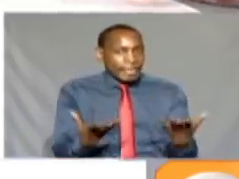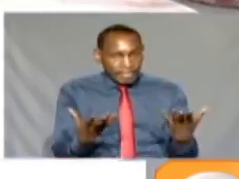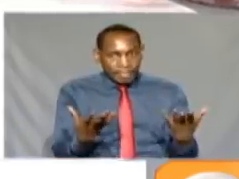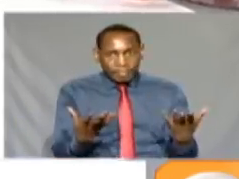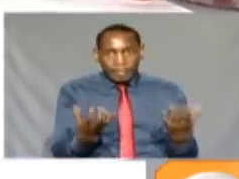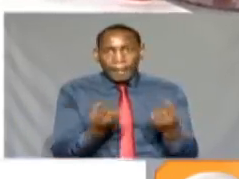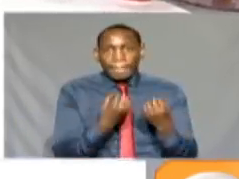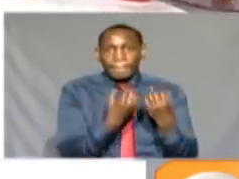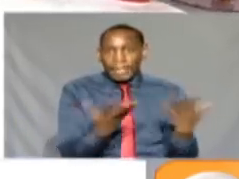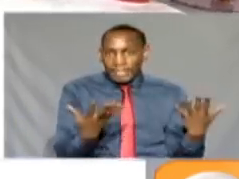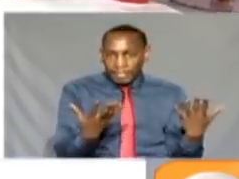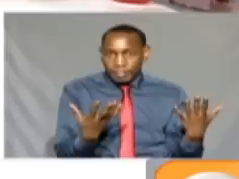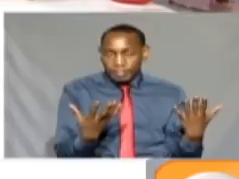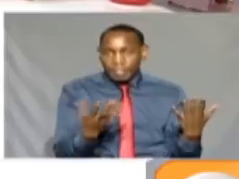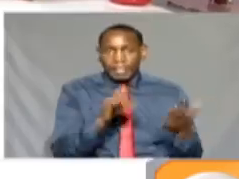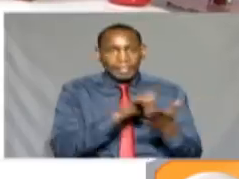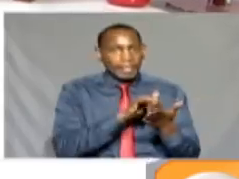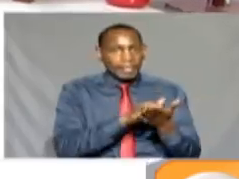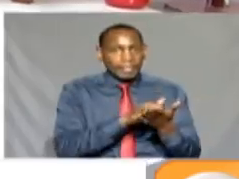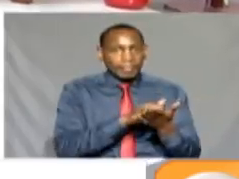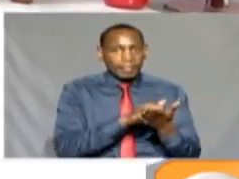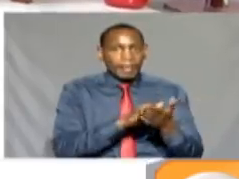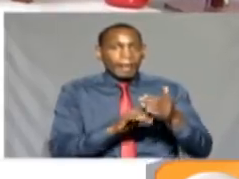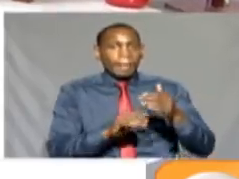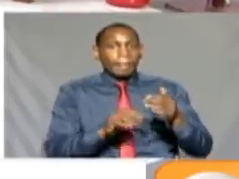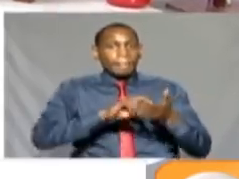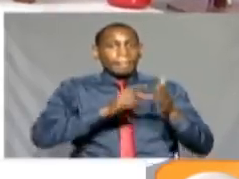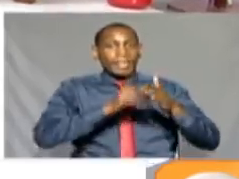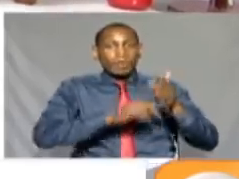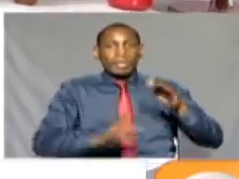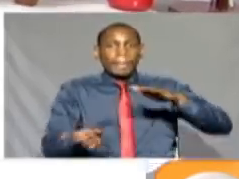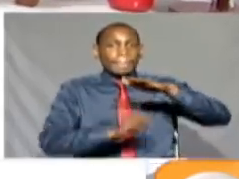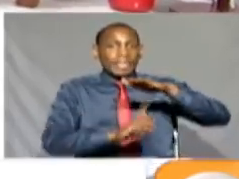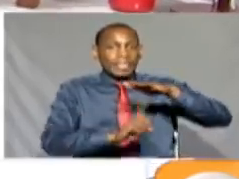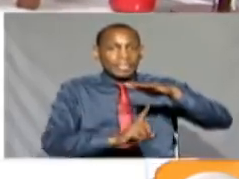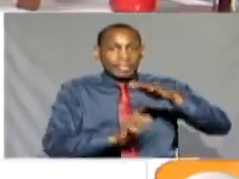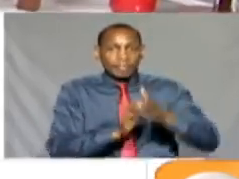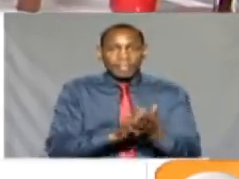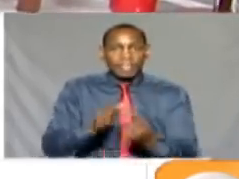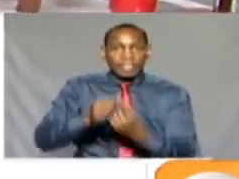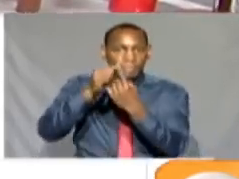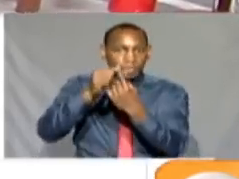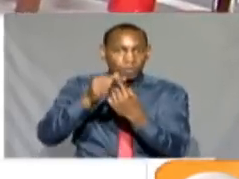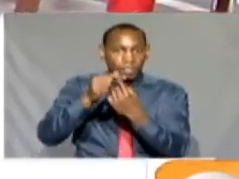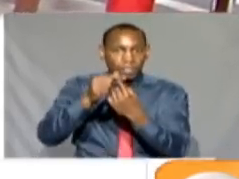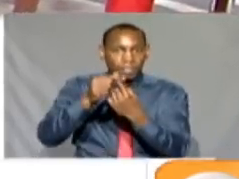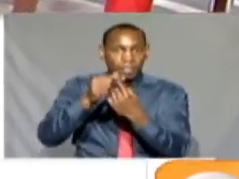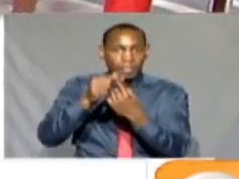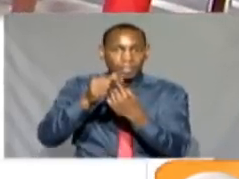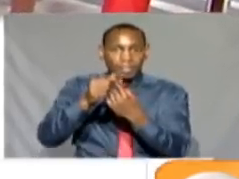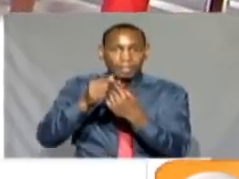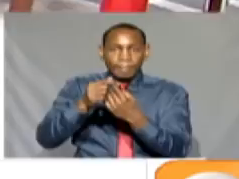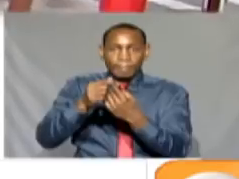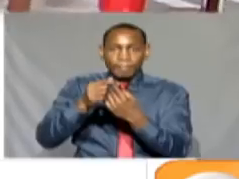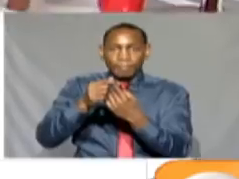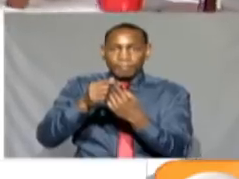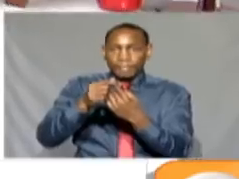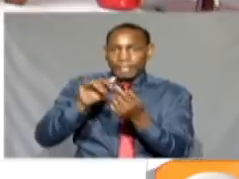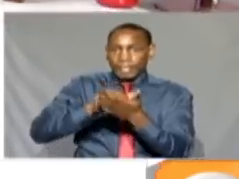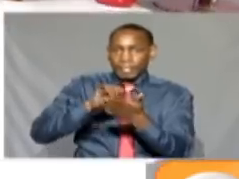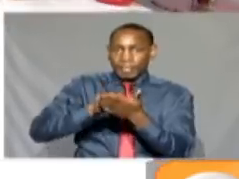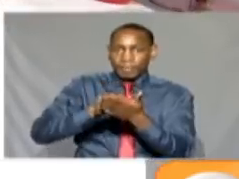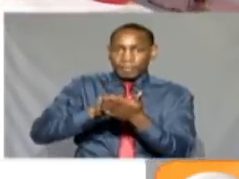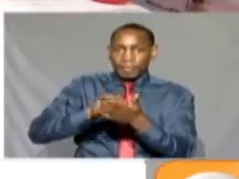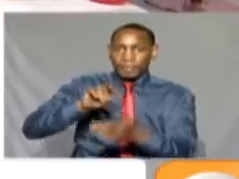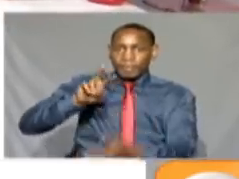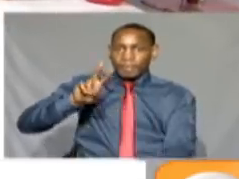mene, a true story. Mene, that's Uni Ministry. Oh. Then special, the pe, that was,